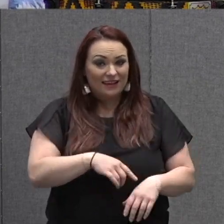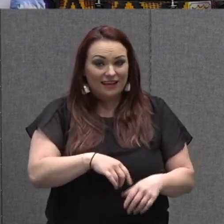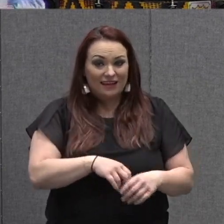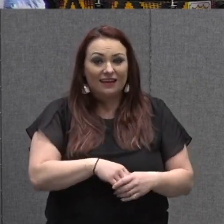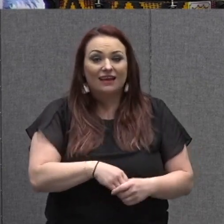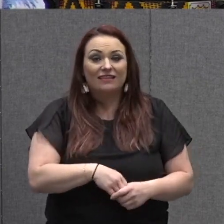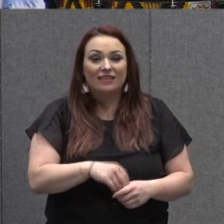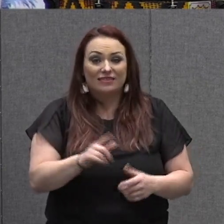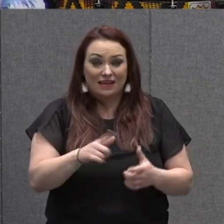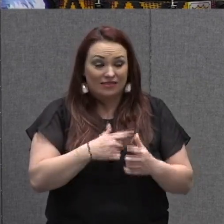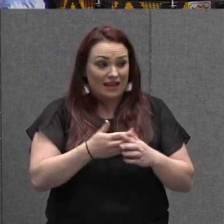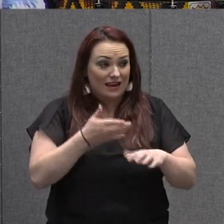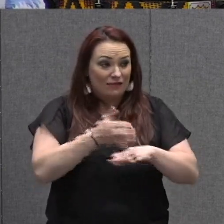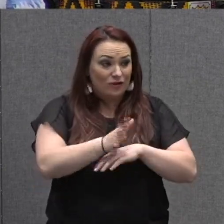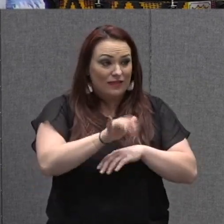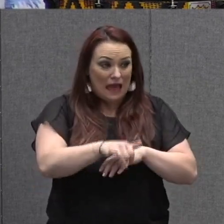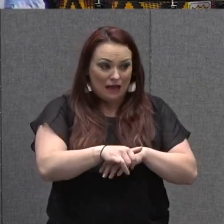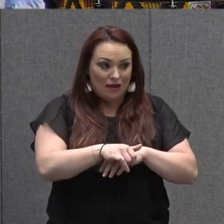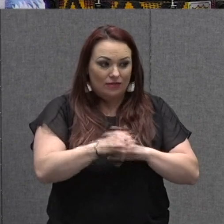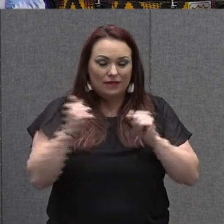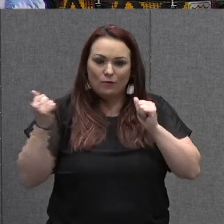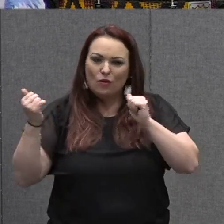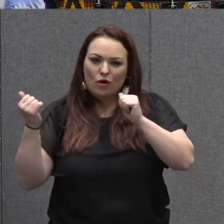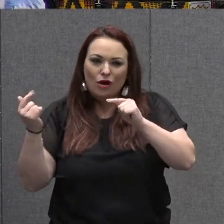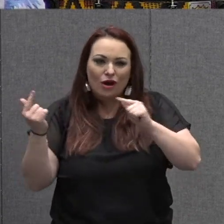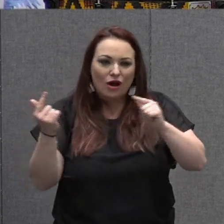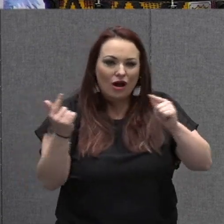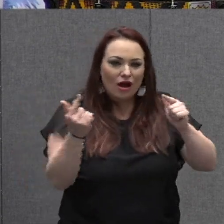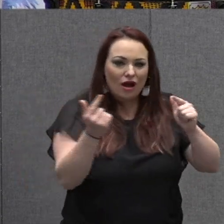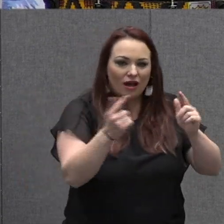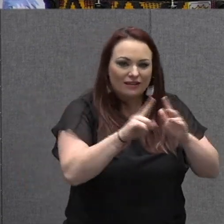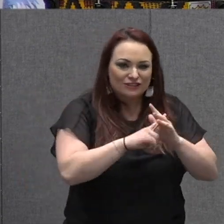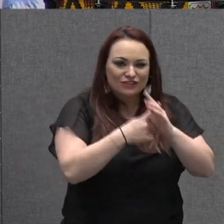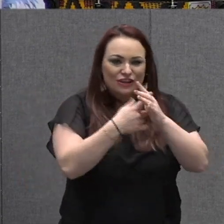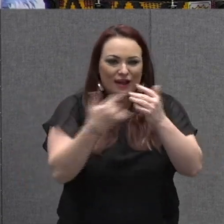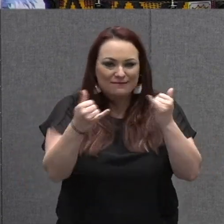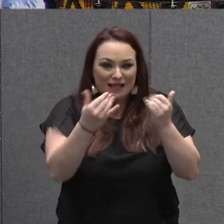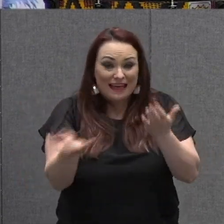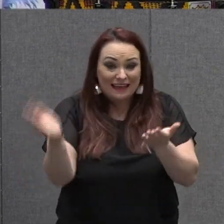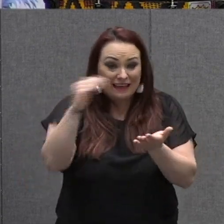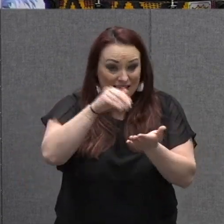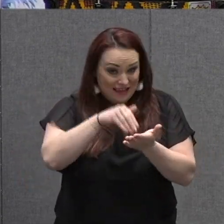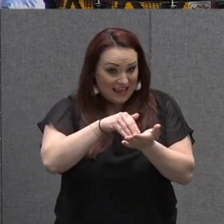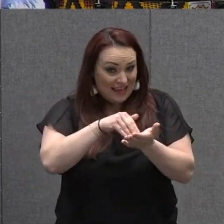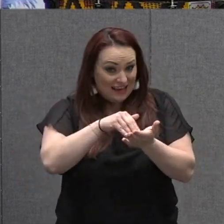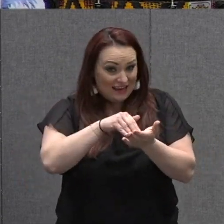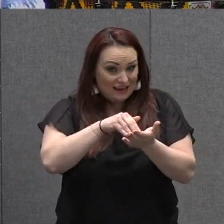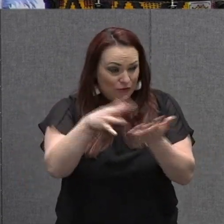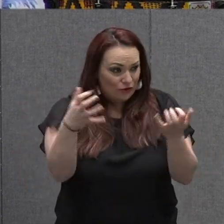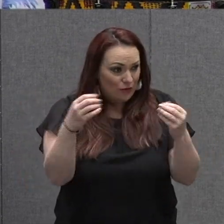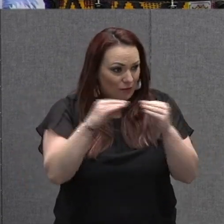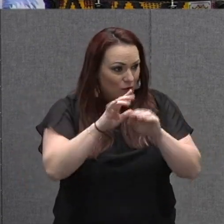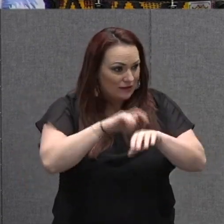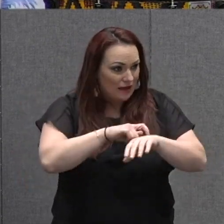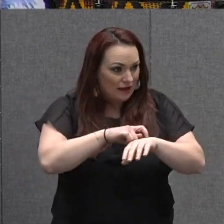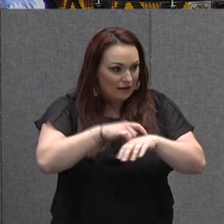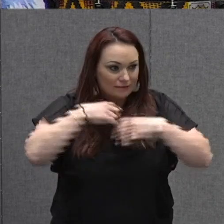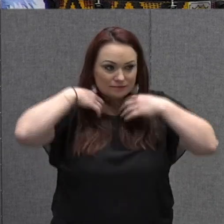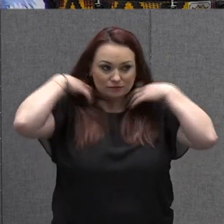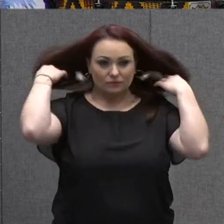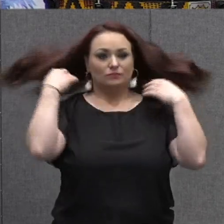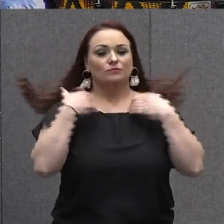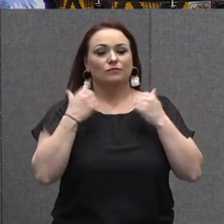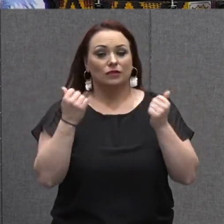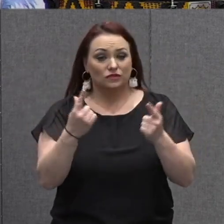7, 8. And then after that, then we'll all start playing again. Or do you want more time? No. So we all drop